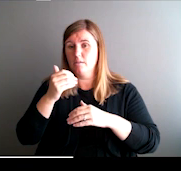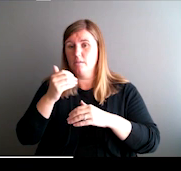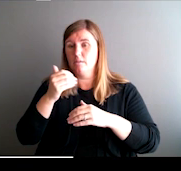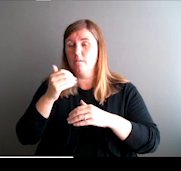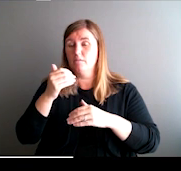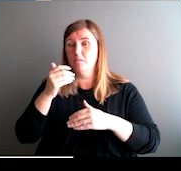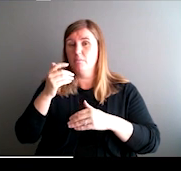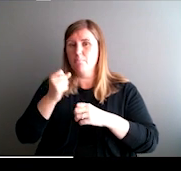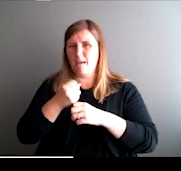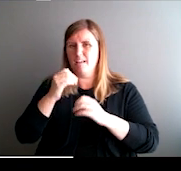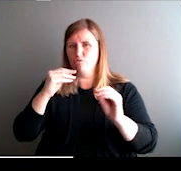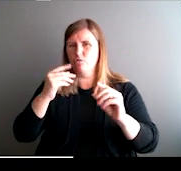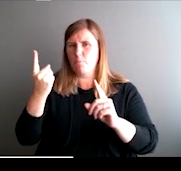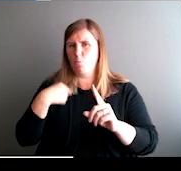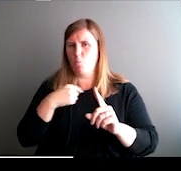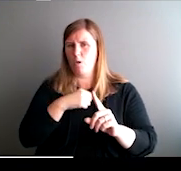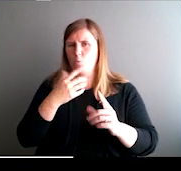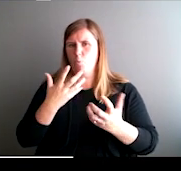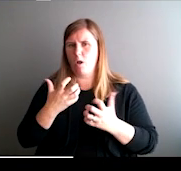avoided.